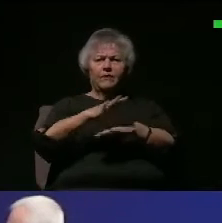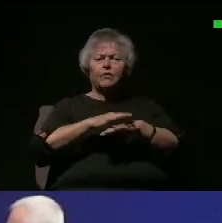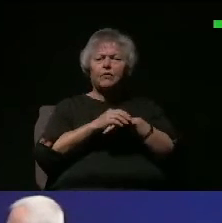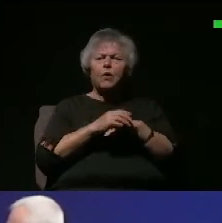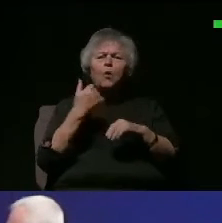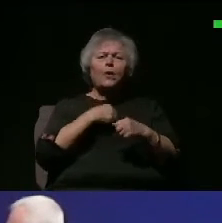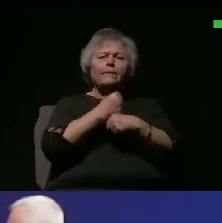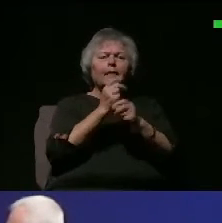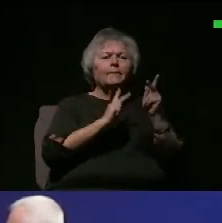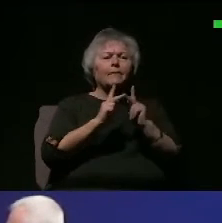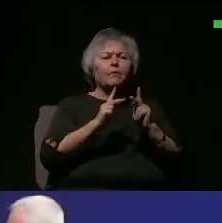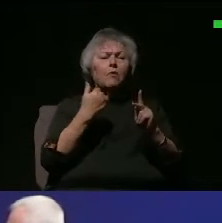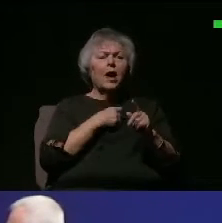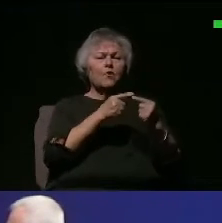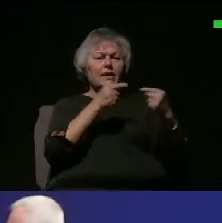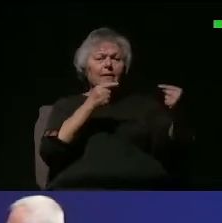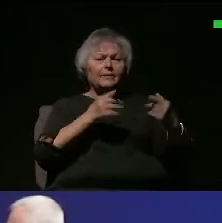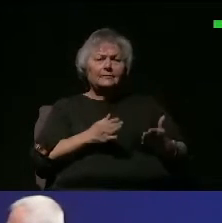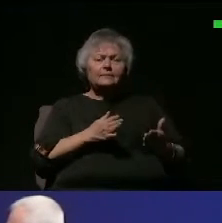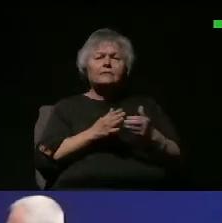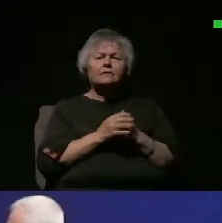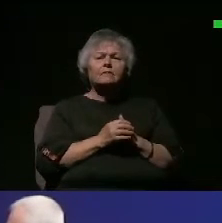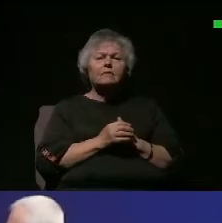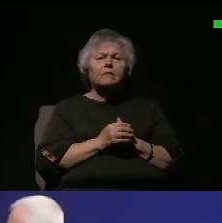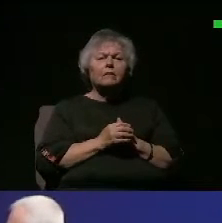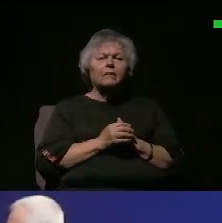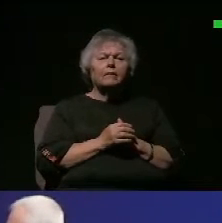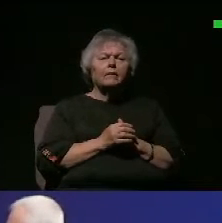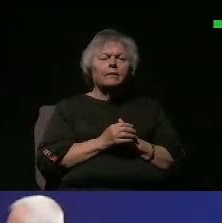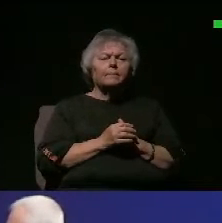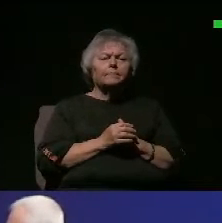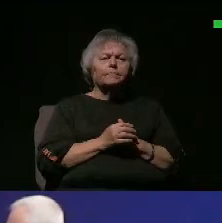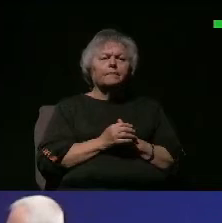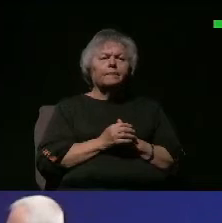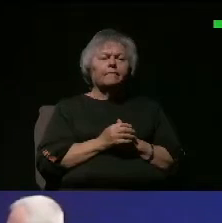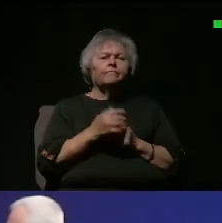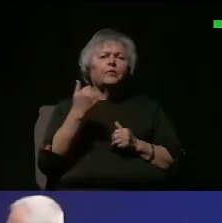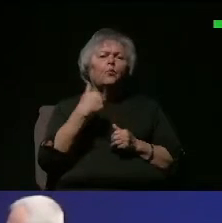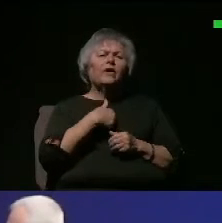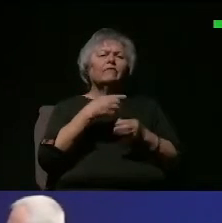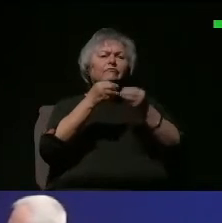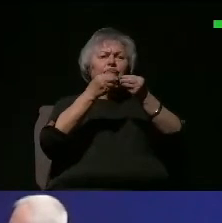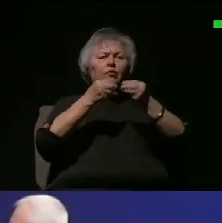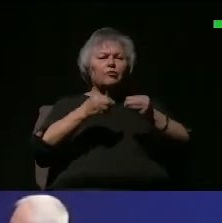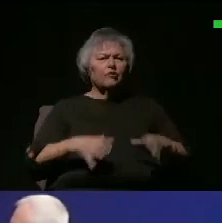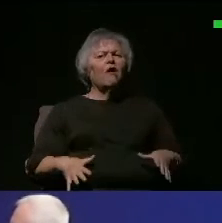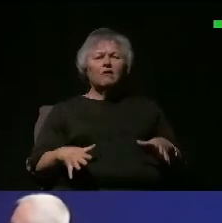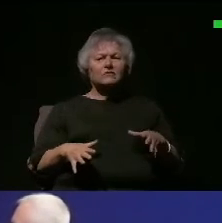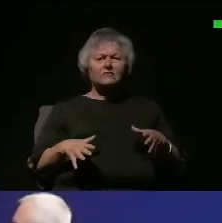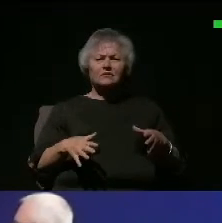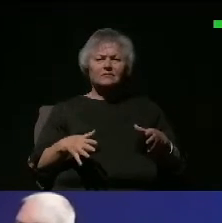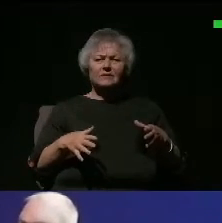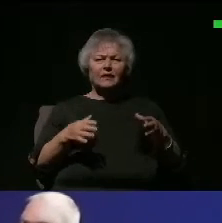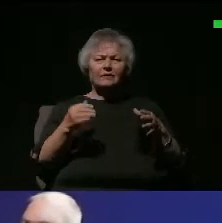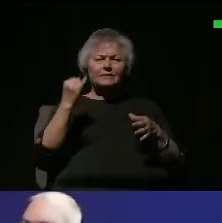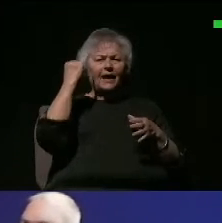our enemies. And I think it just shows that we've lost a sense of who we are and